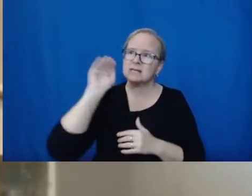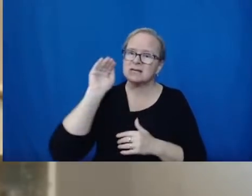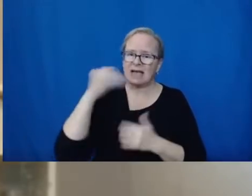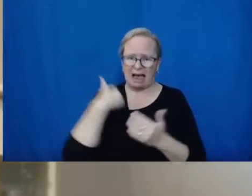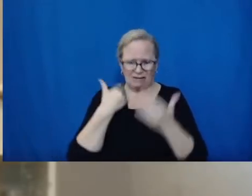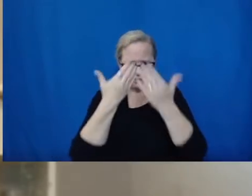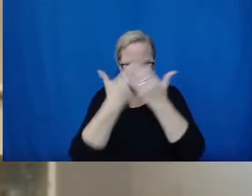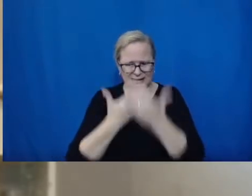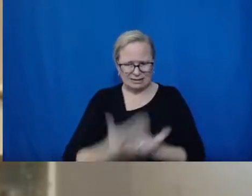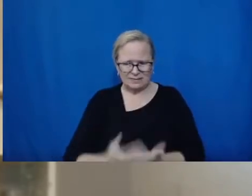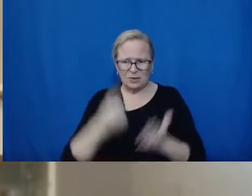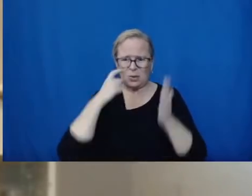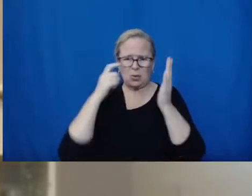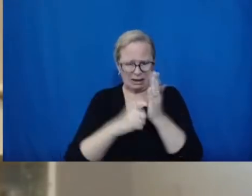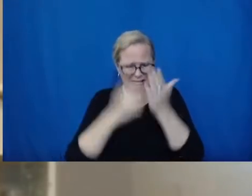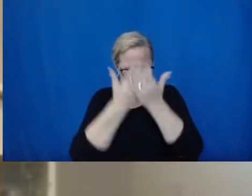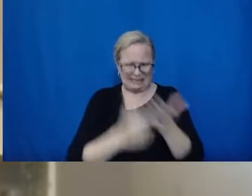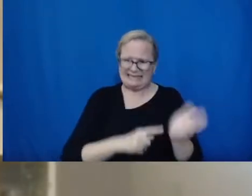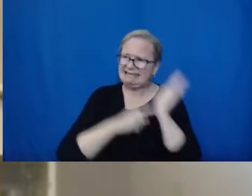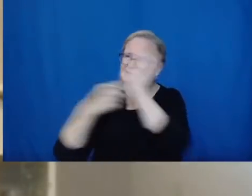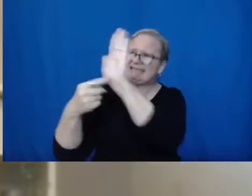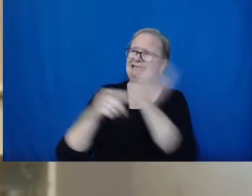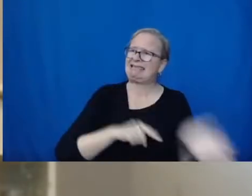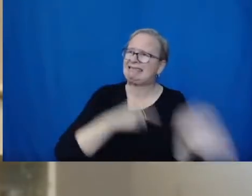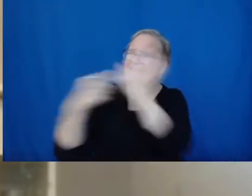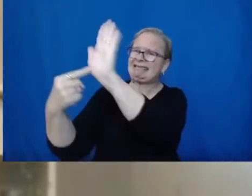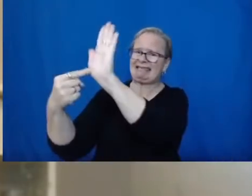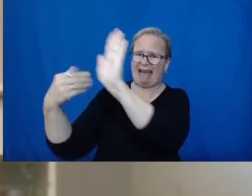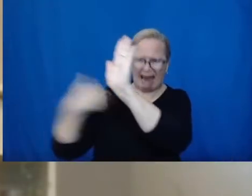was not hearing a lot of